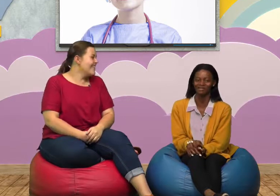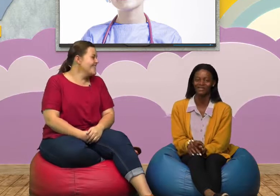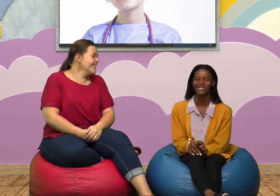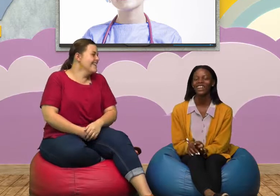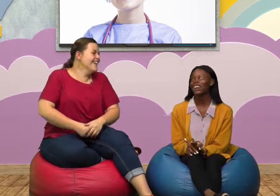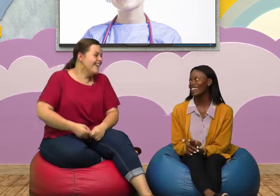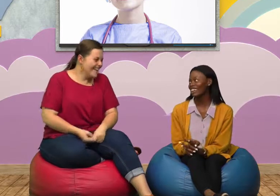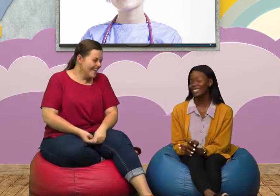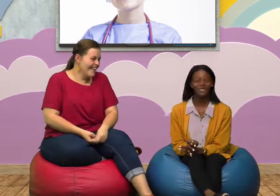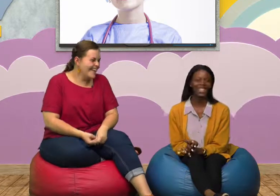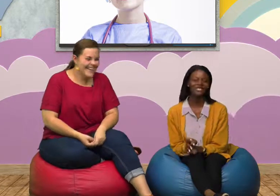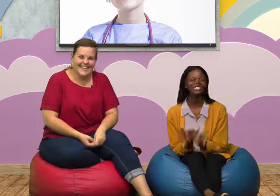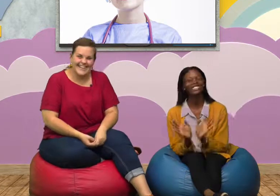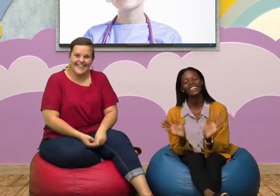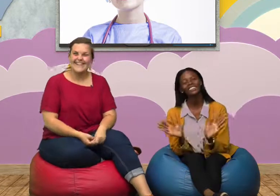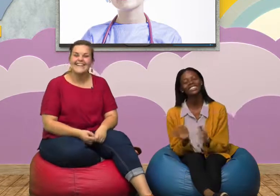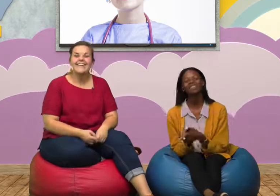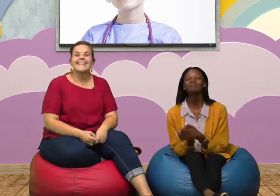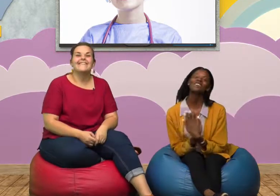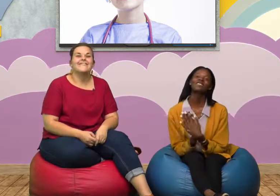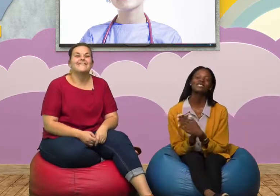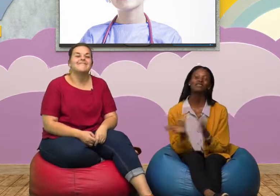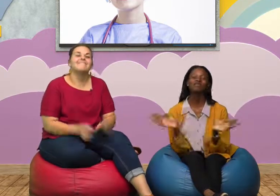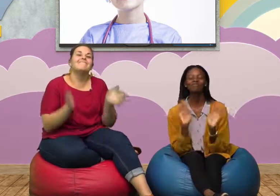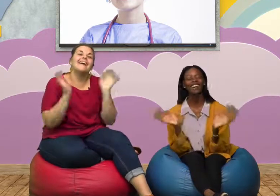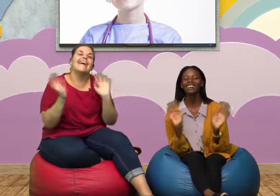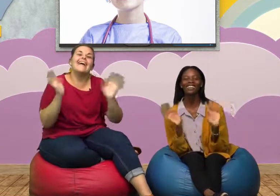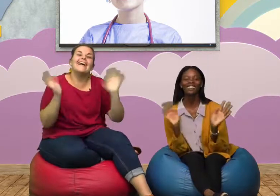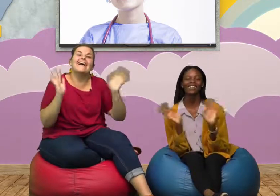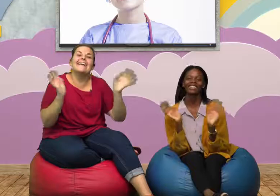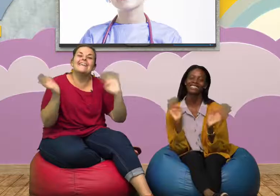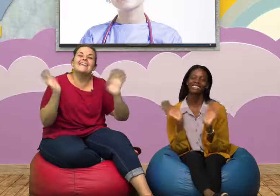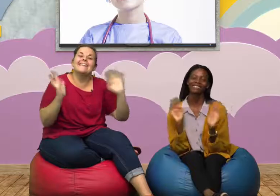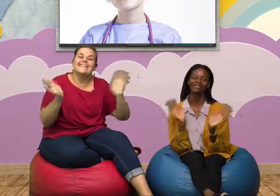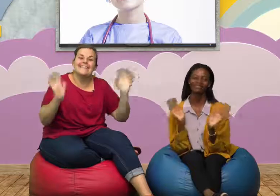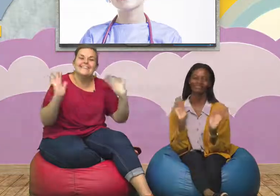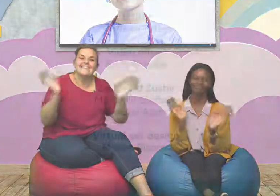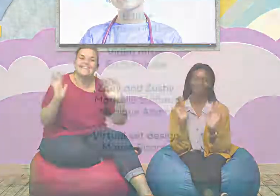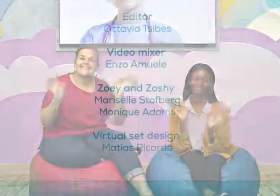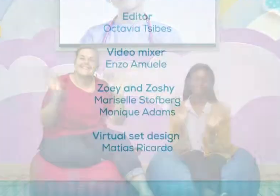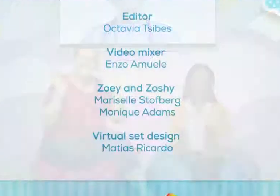Thank you, Wait. All right, friends. We'll see you guys again tomorrow. Bye.